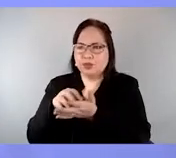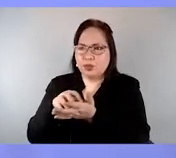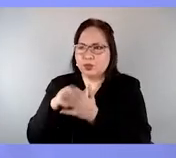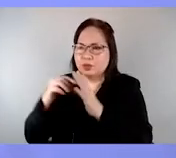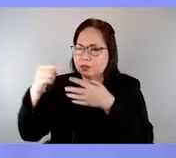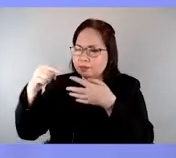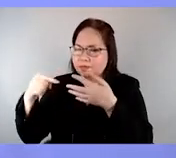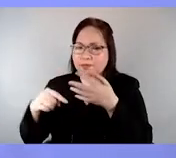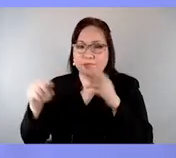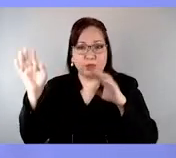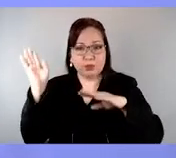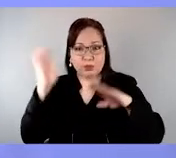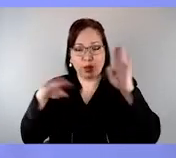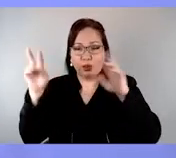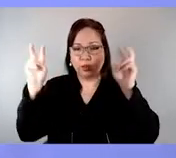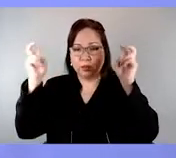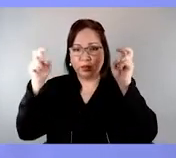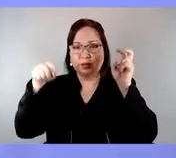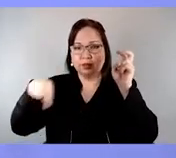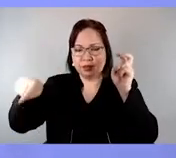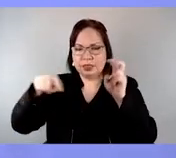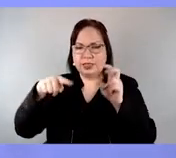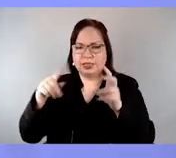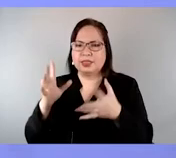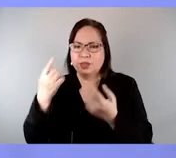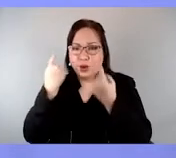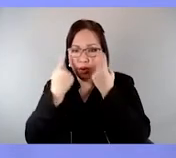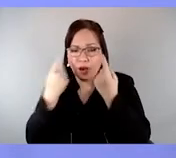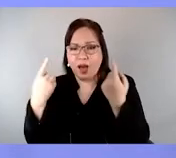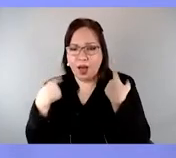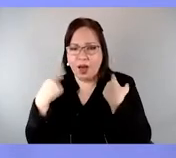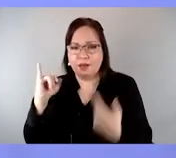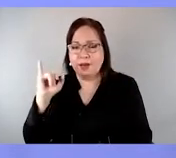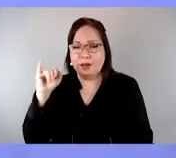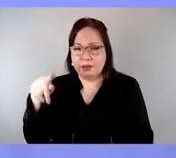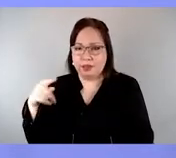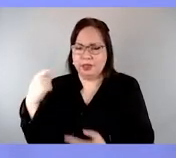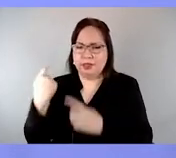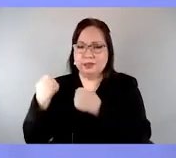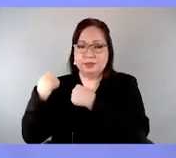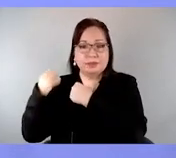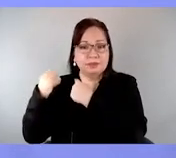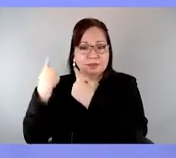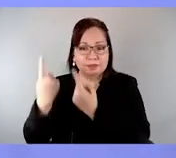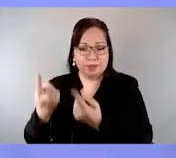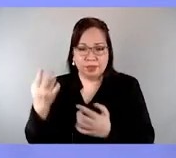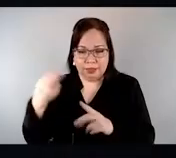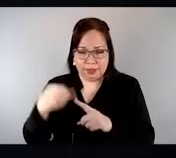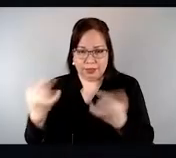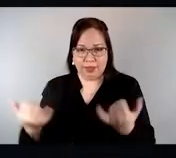vulnerabilities and issues that surrounded Indigenous peoples, past and present.